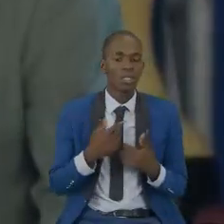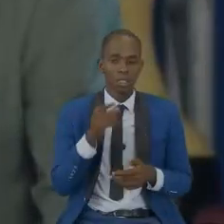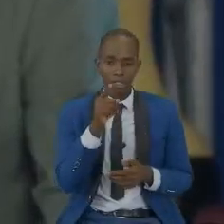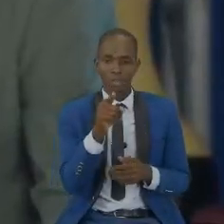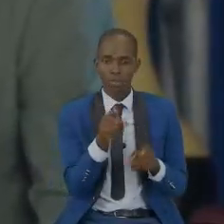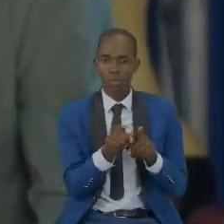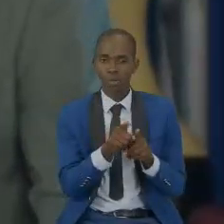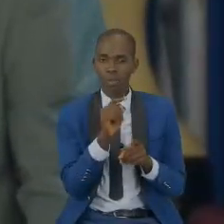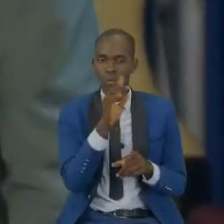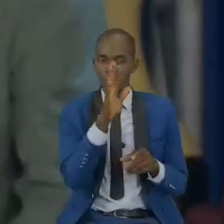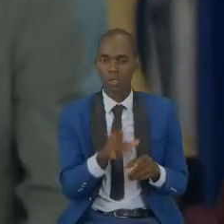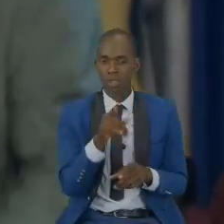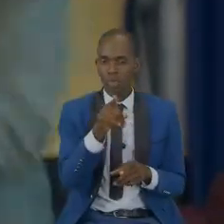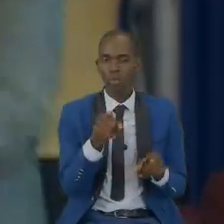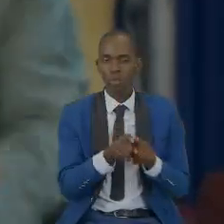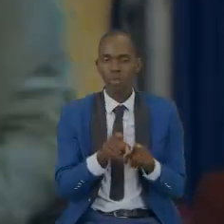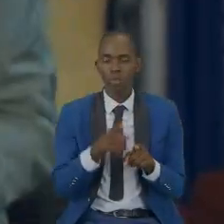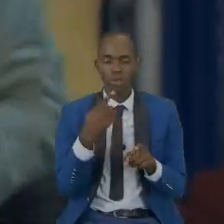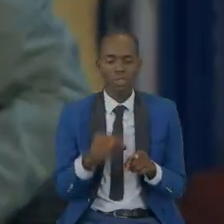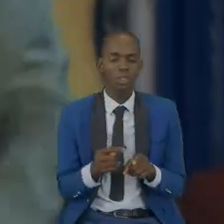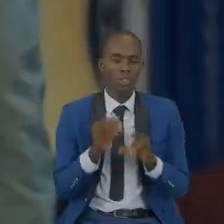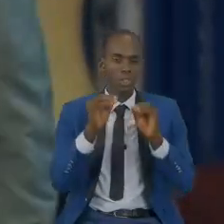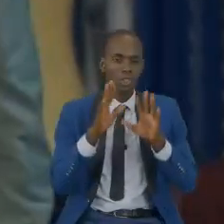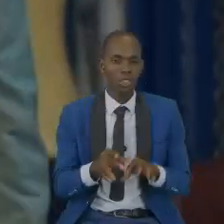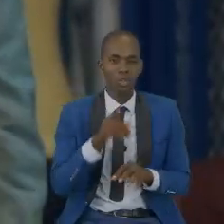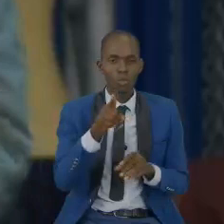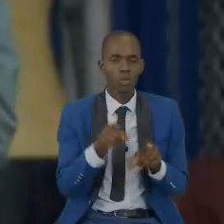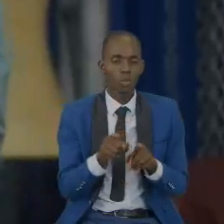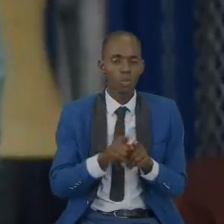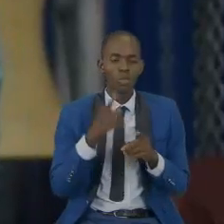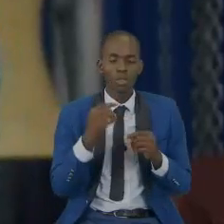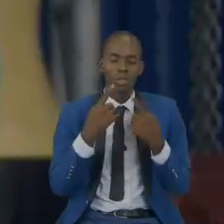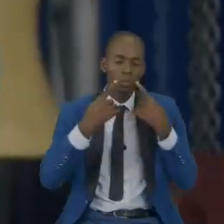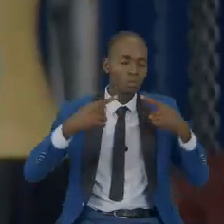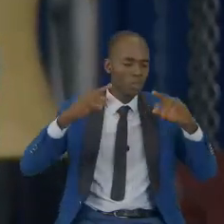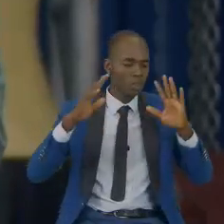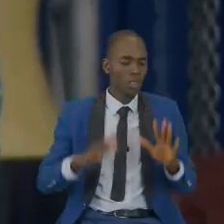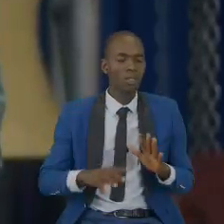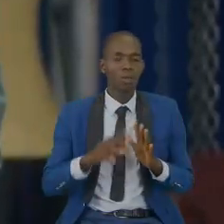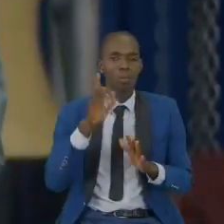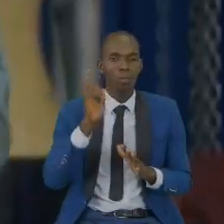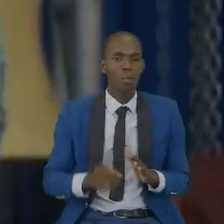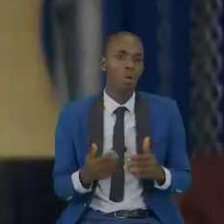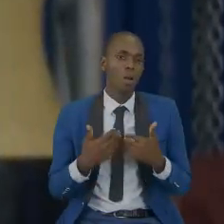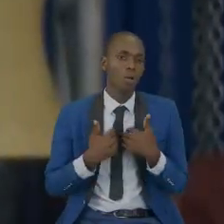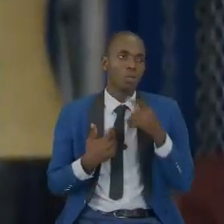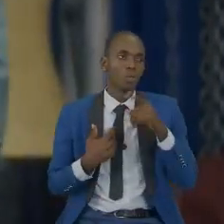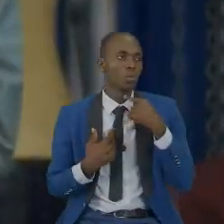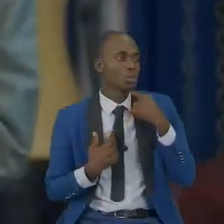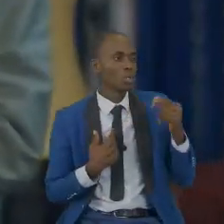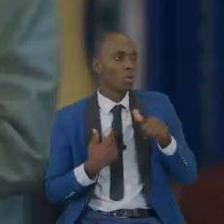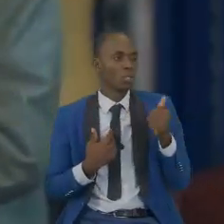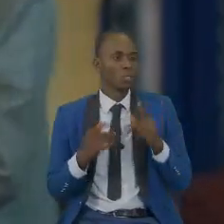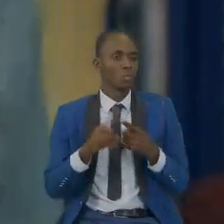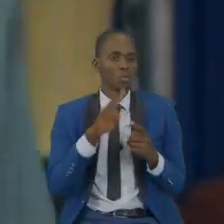he himself the minister, he himself the proclaimer must have. You tell other people to be saved, are